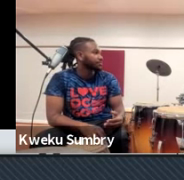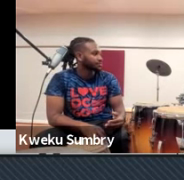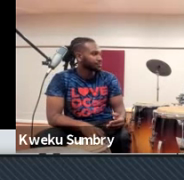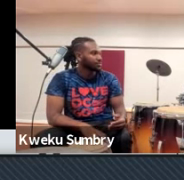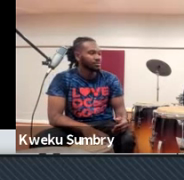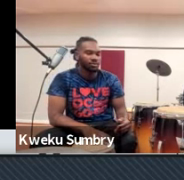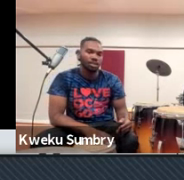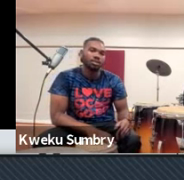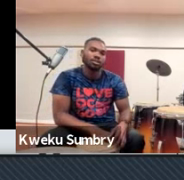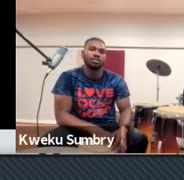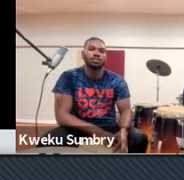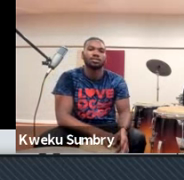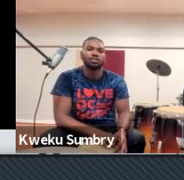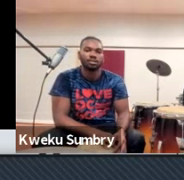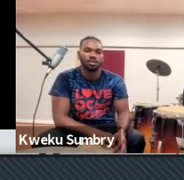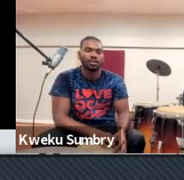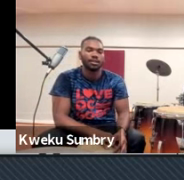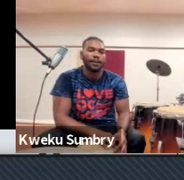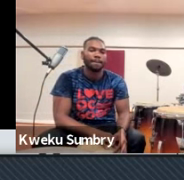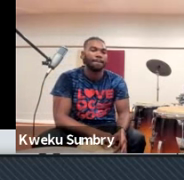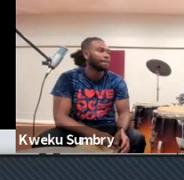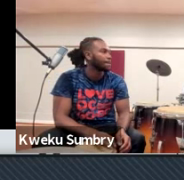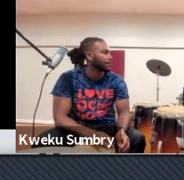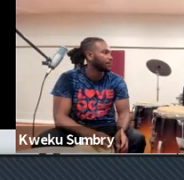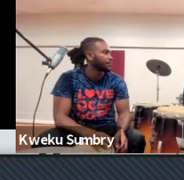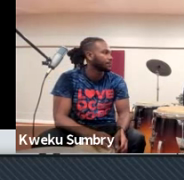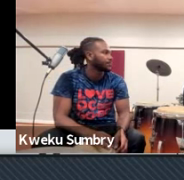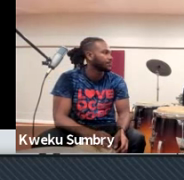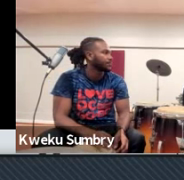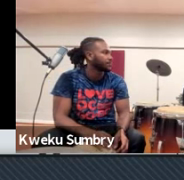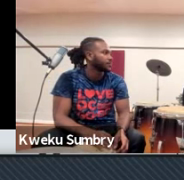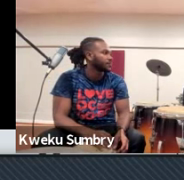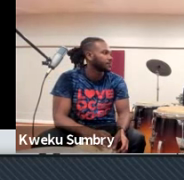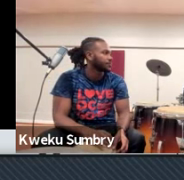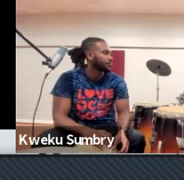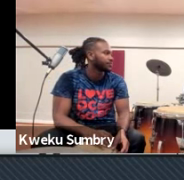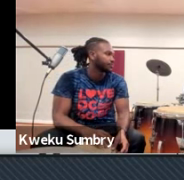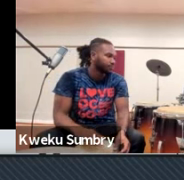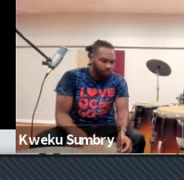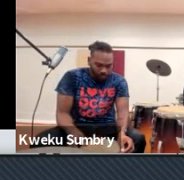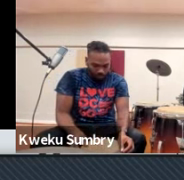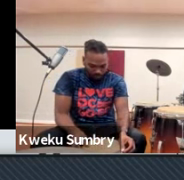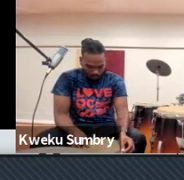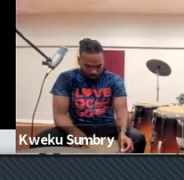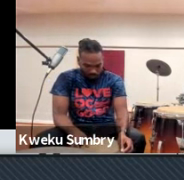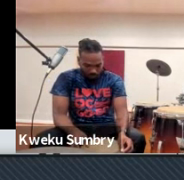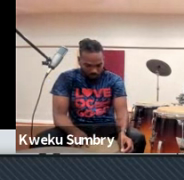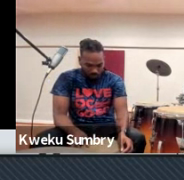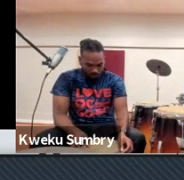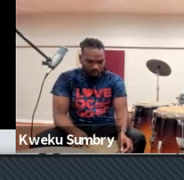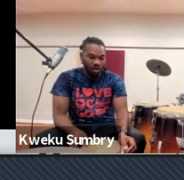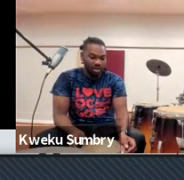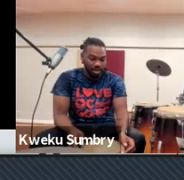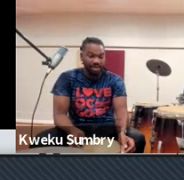right? It definitely is a for sure part in what you hear on each and every one of them